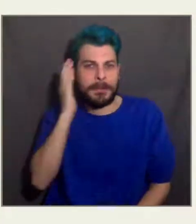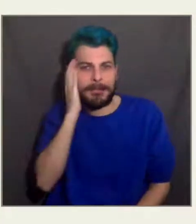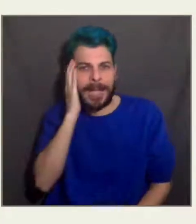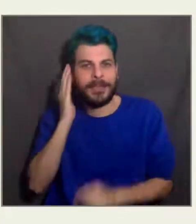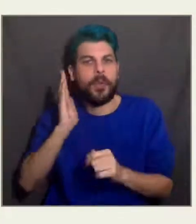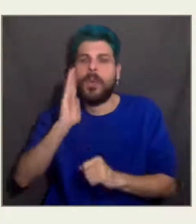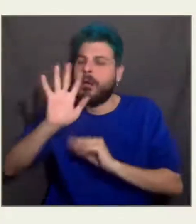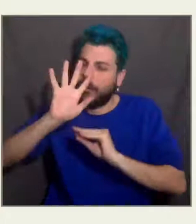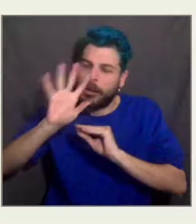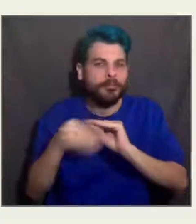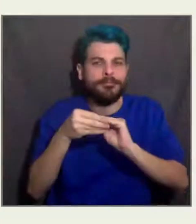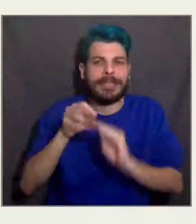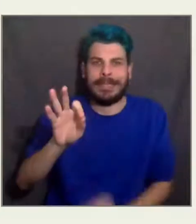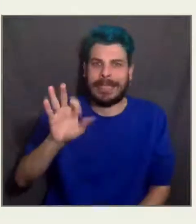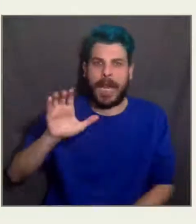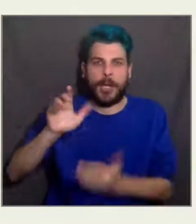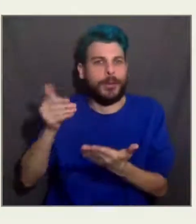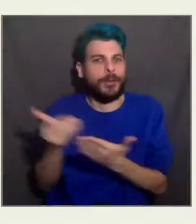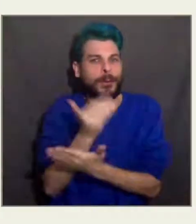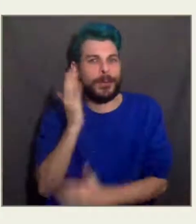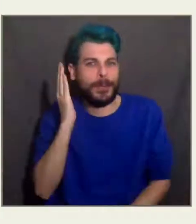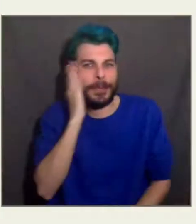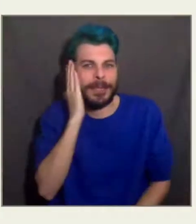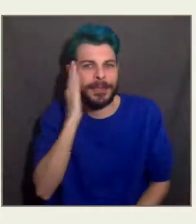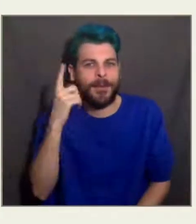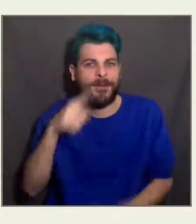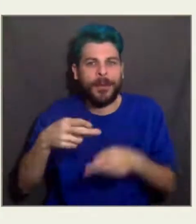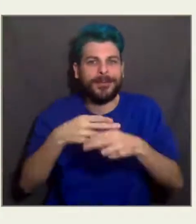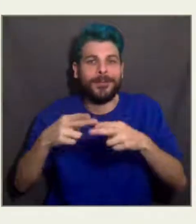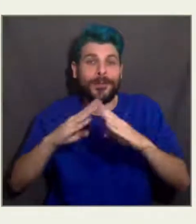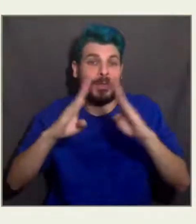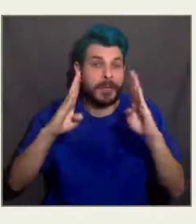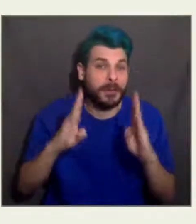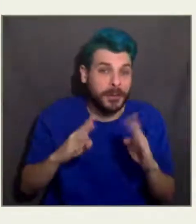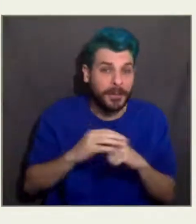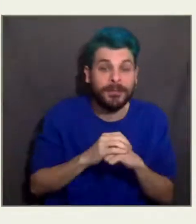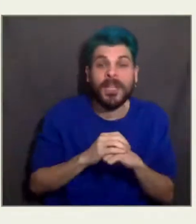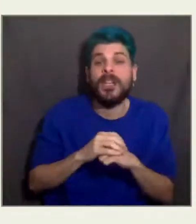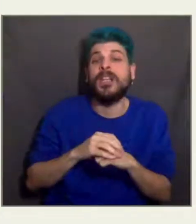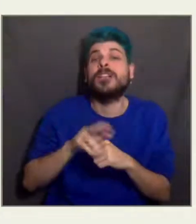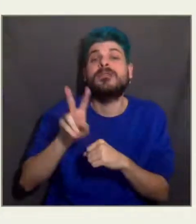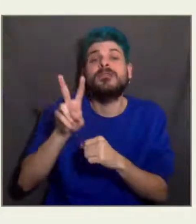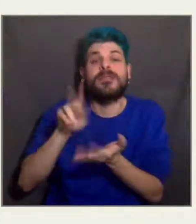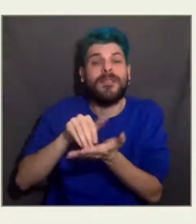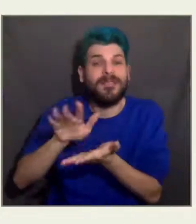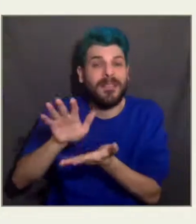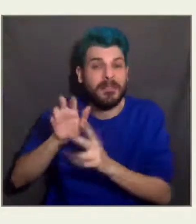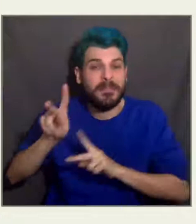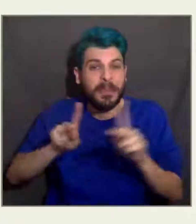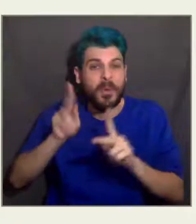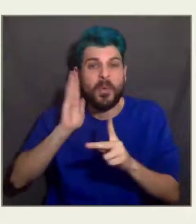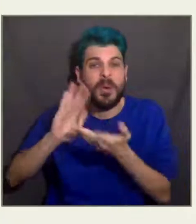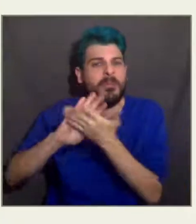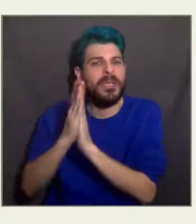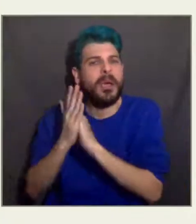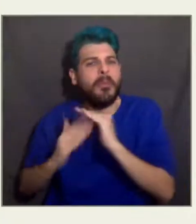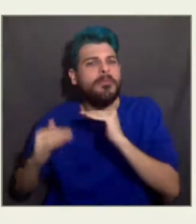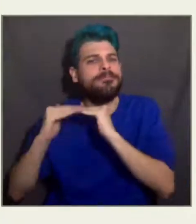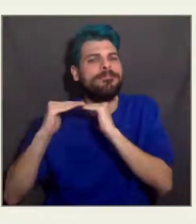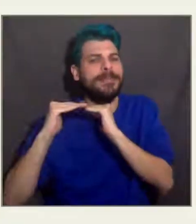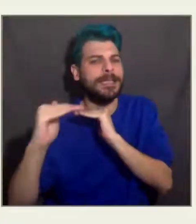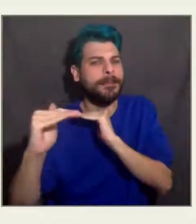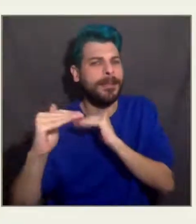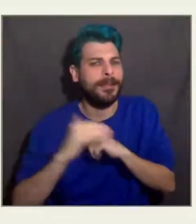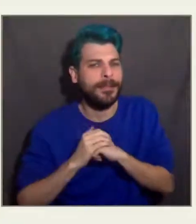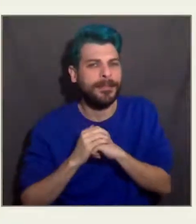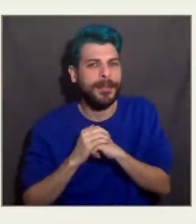region already, and stabilize 2,500 people in permanent housing across the Portland region. 1,000 people